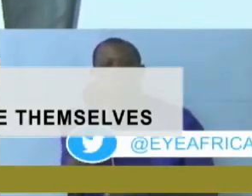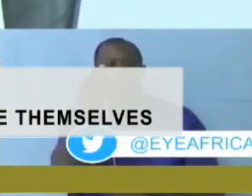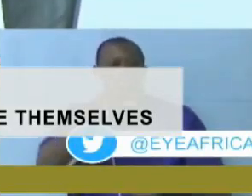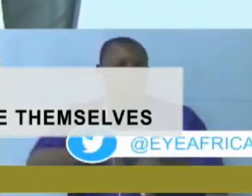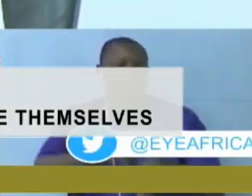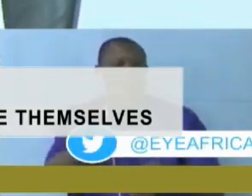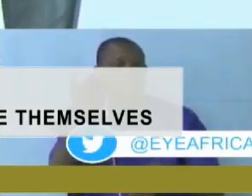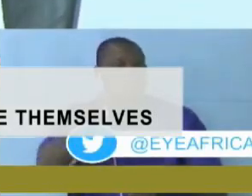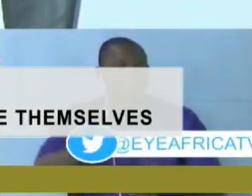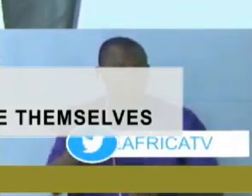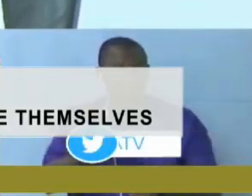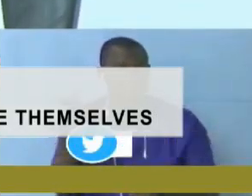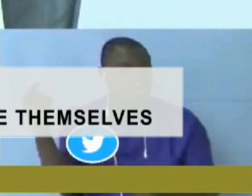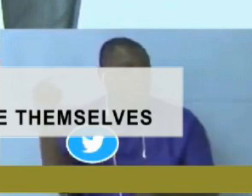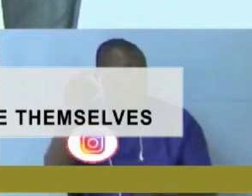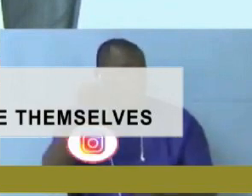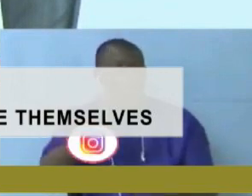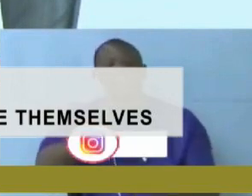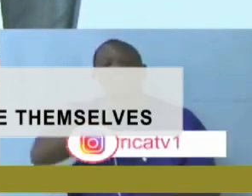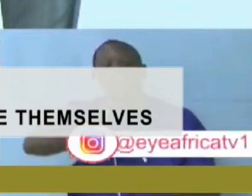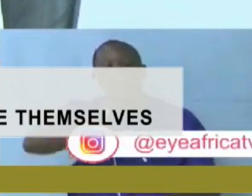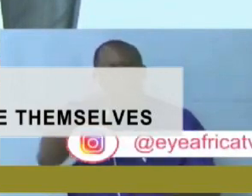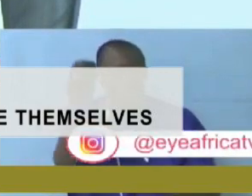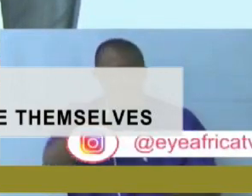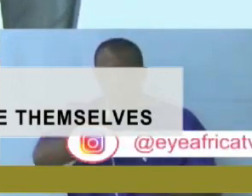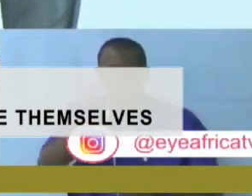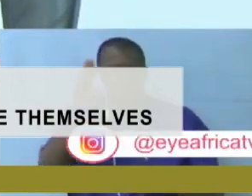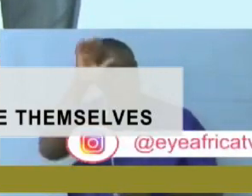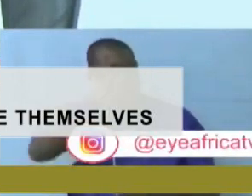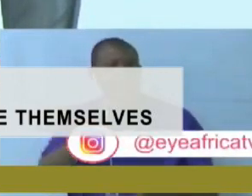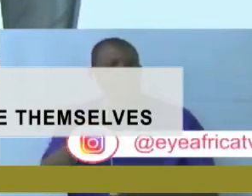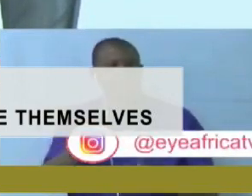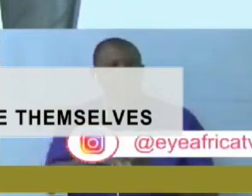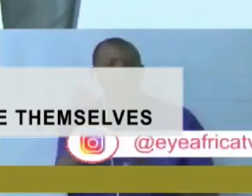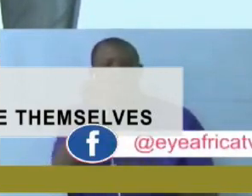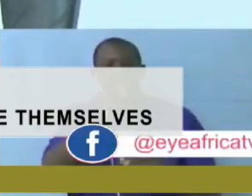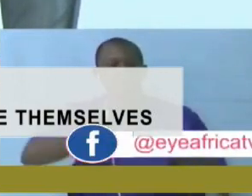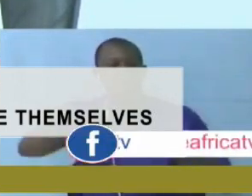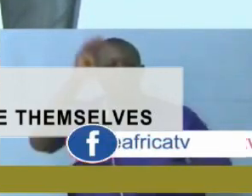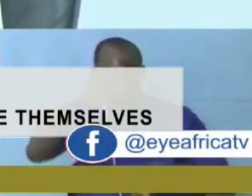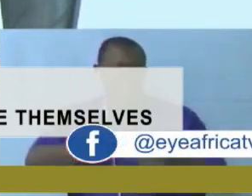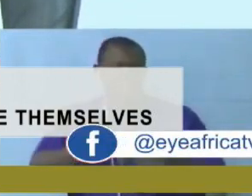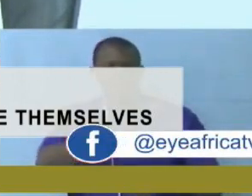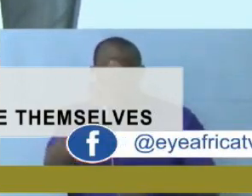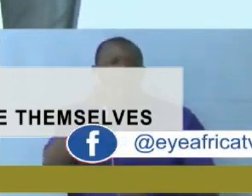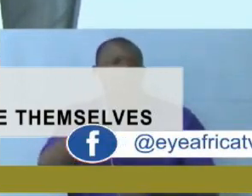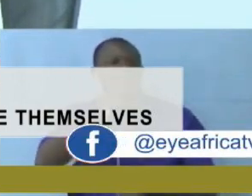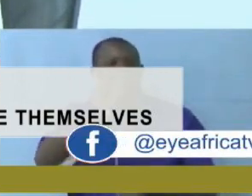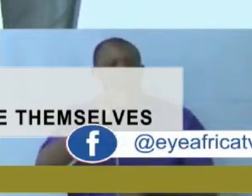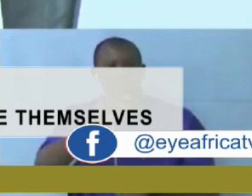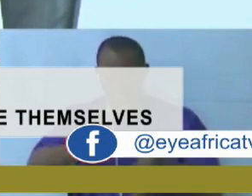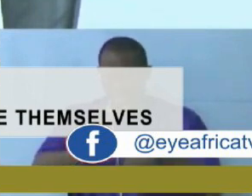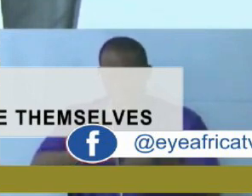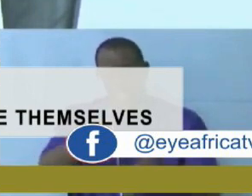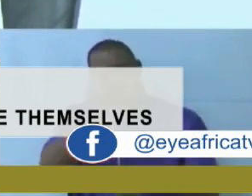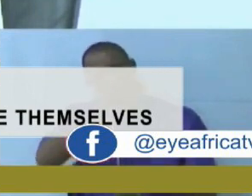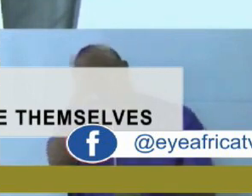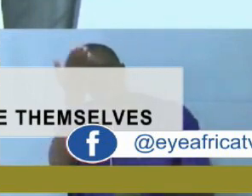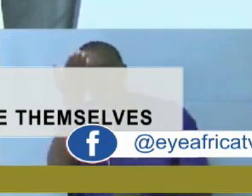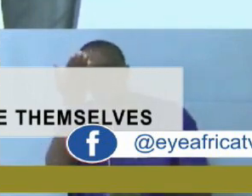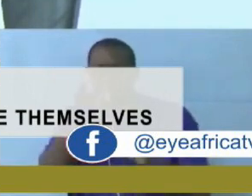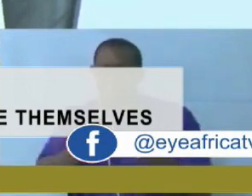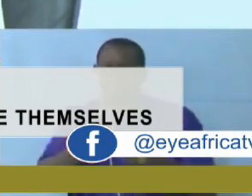guys are you who for no. Exactly. Because most of the time, don't they go to your budget? Because I'm not your hungry. For you, understand that it's a budget we